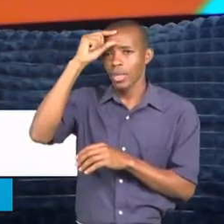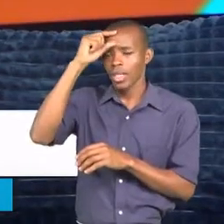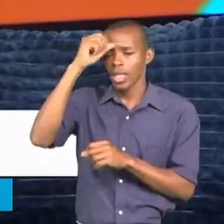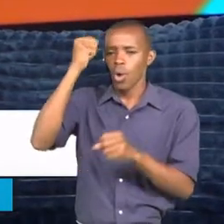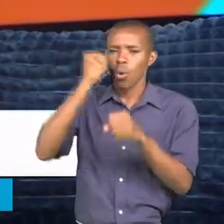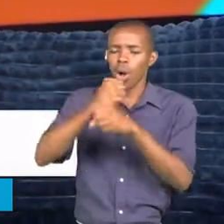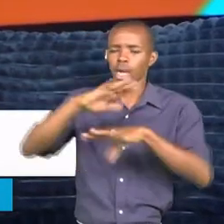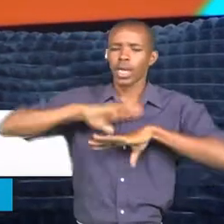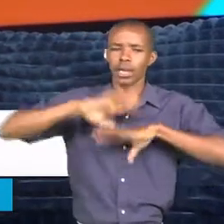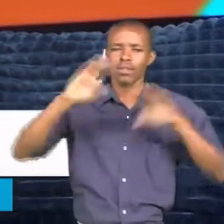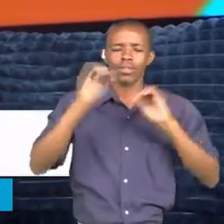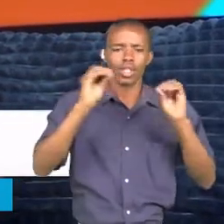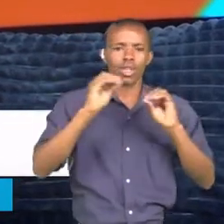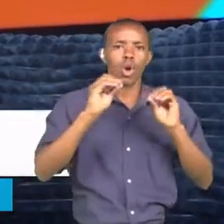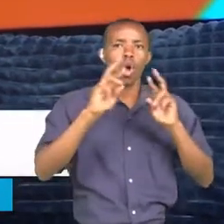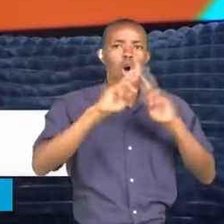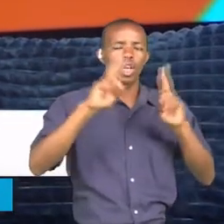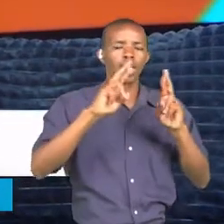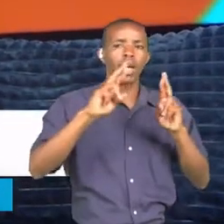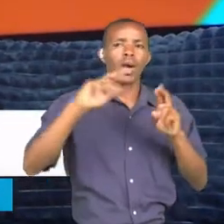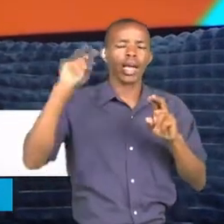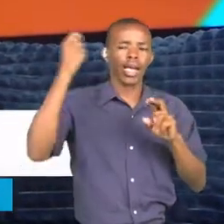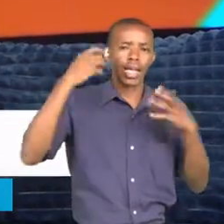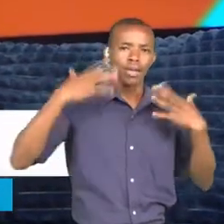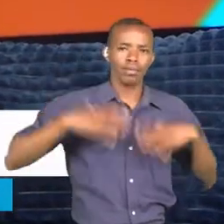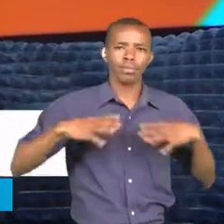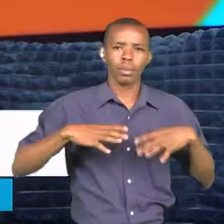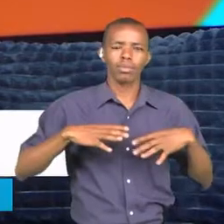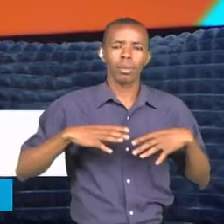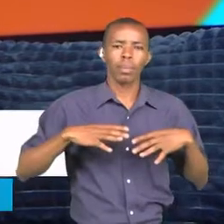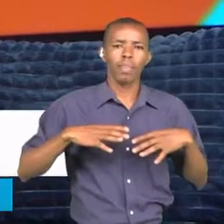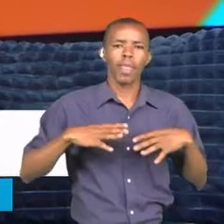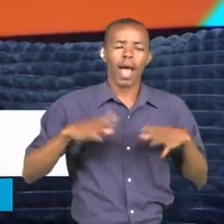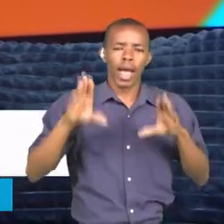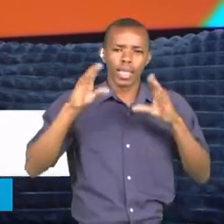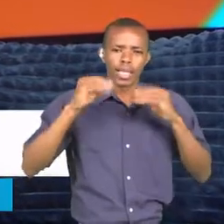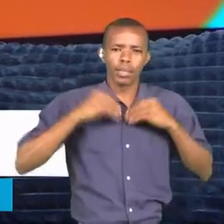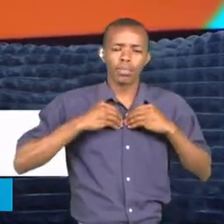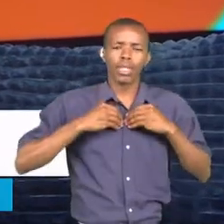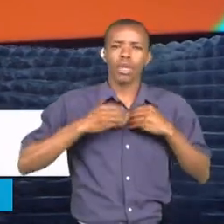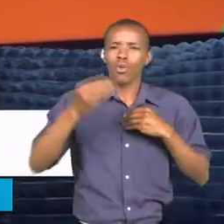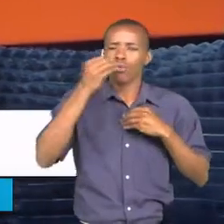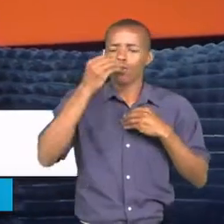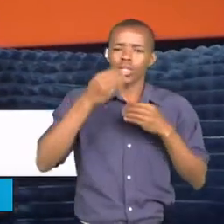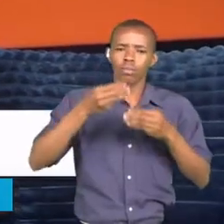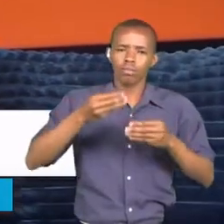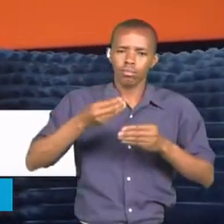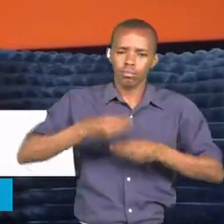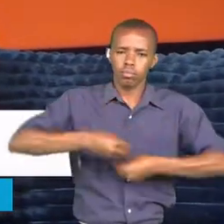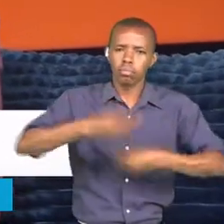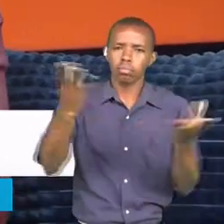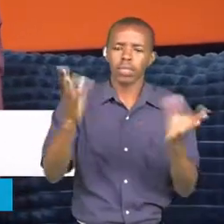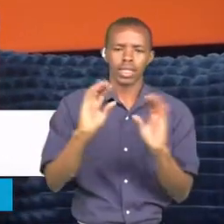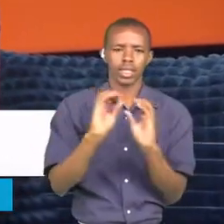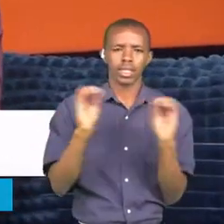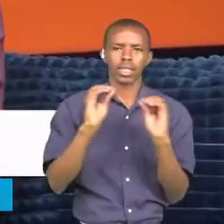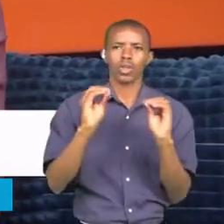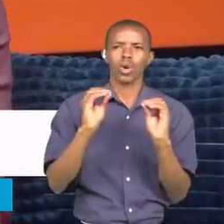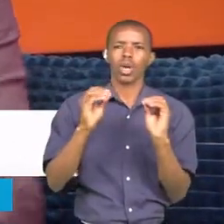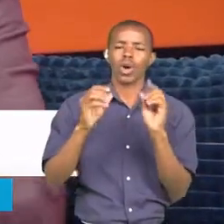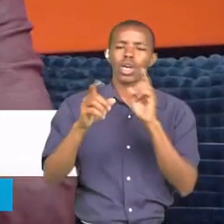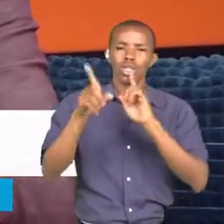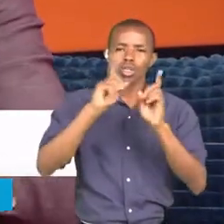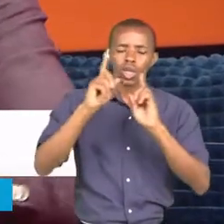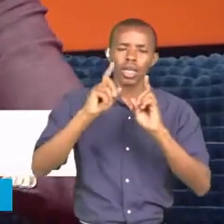doing enough. Now, already, Kenyans are convinced that, in fact, when we talked about relief food hasn't hit the ground, we're talking about